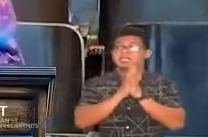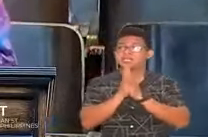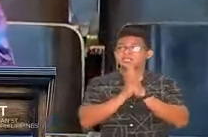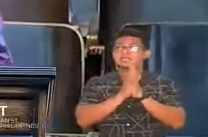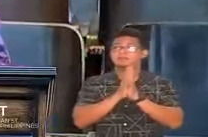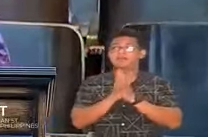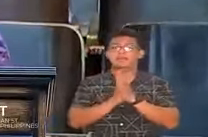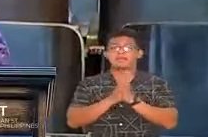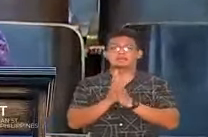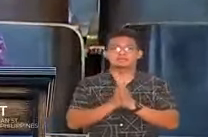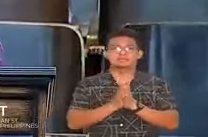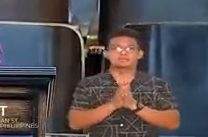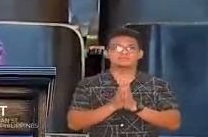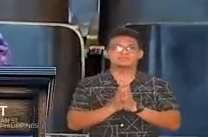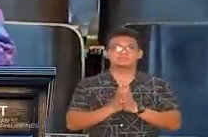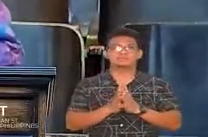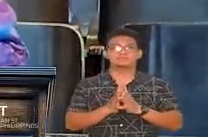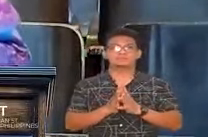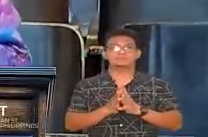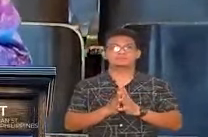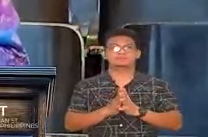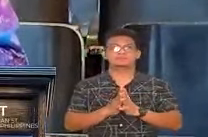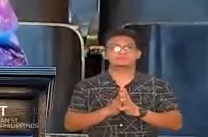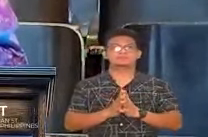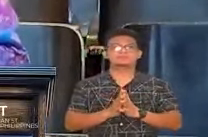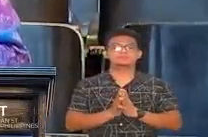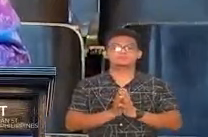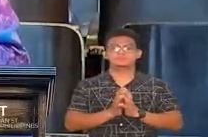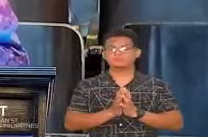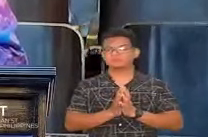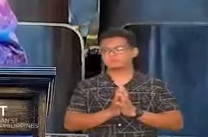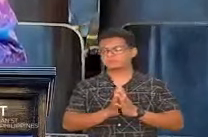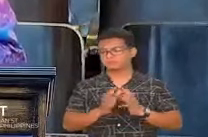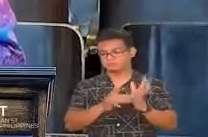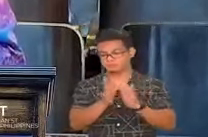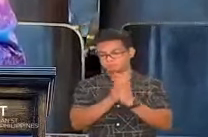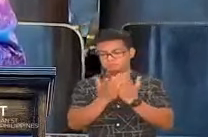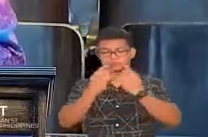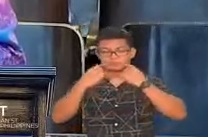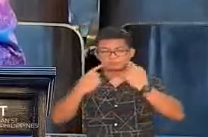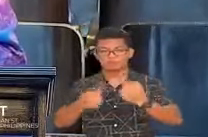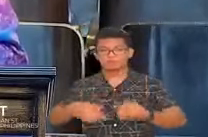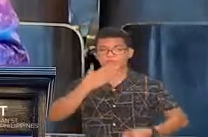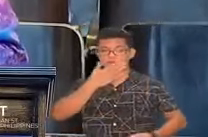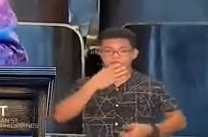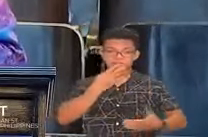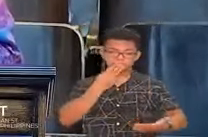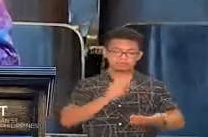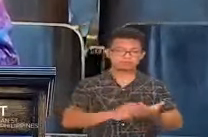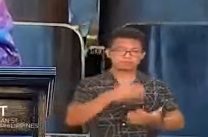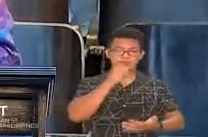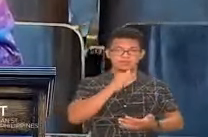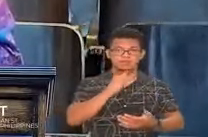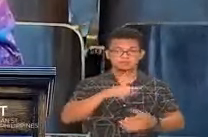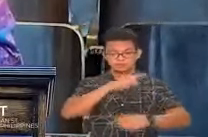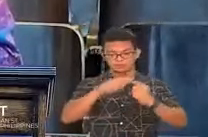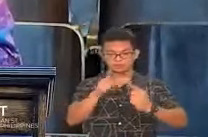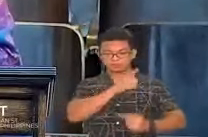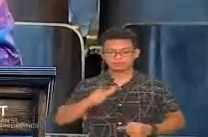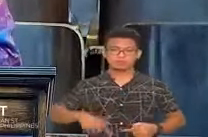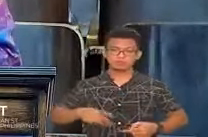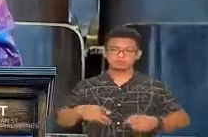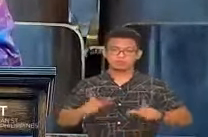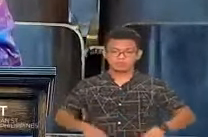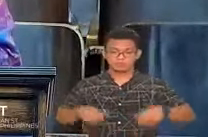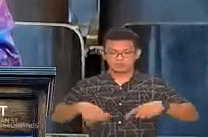What was the message? Chapter 17, 1 Kings and verse number 1. The message is, as the